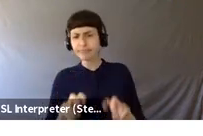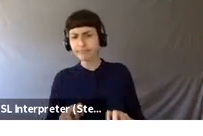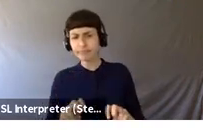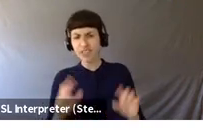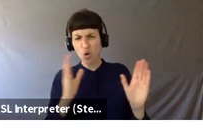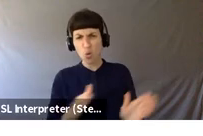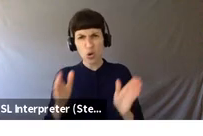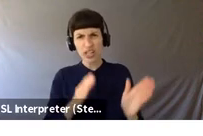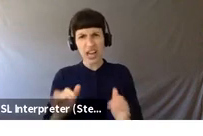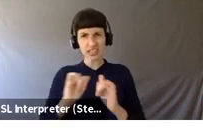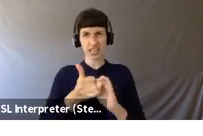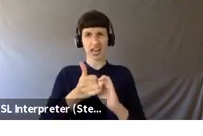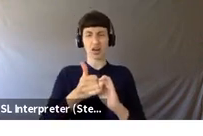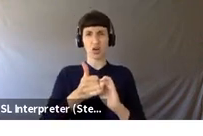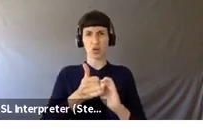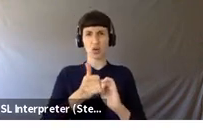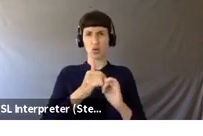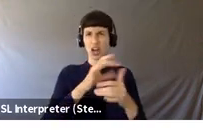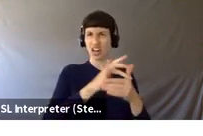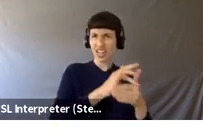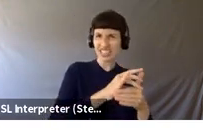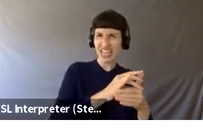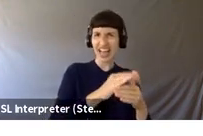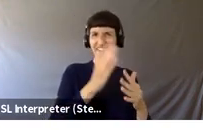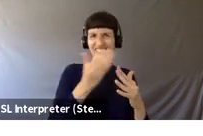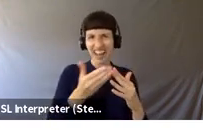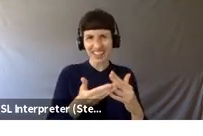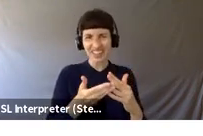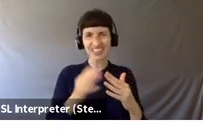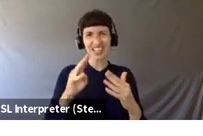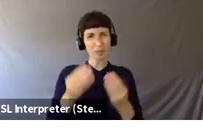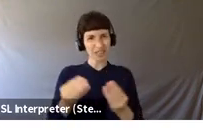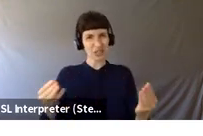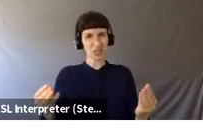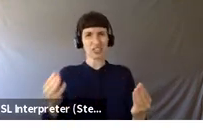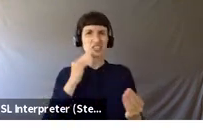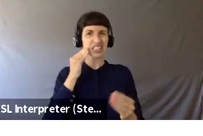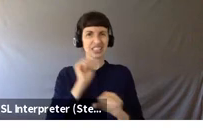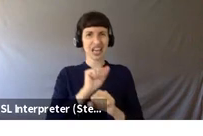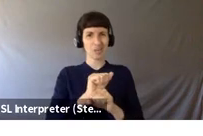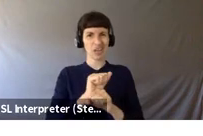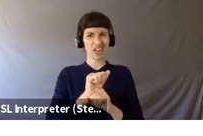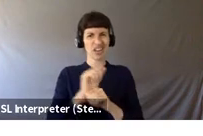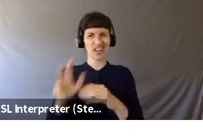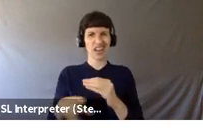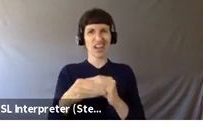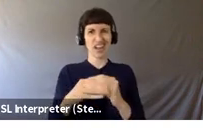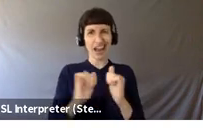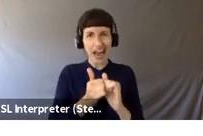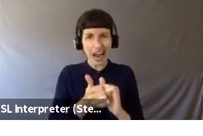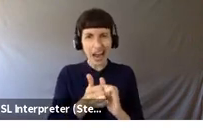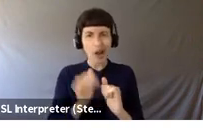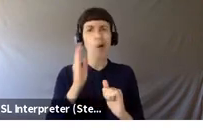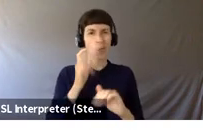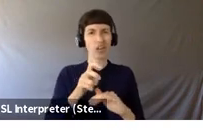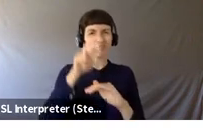do we add content and materials? Like, how do you add files? How do you add assignments? How do you share things? How do we start into that? And we're going to dive into that